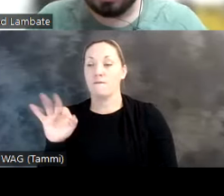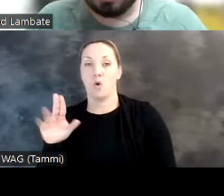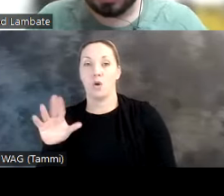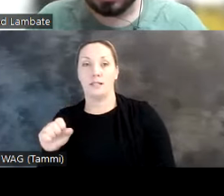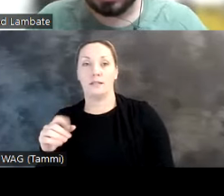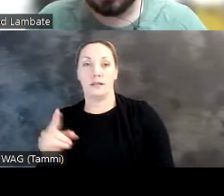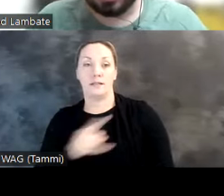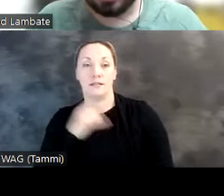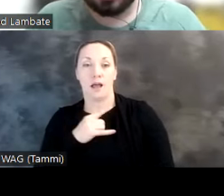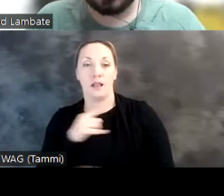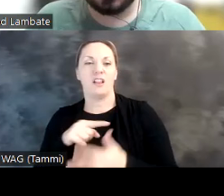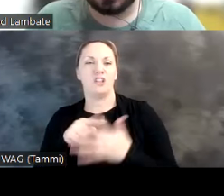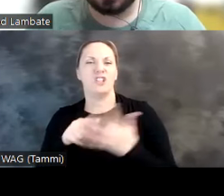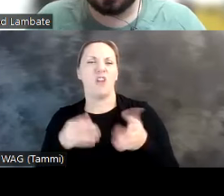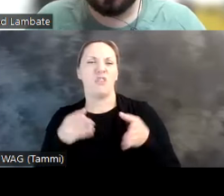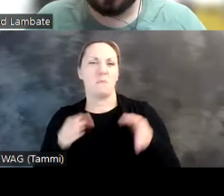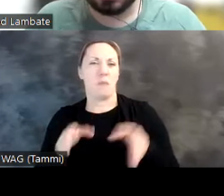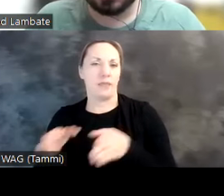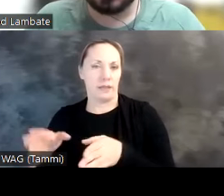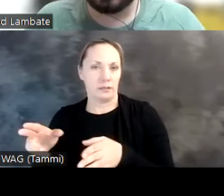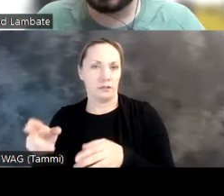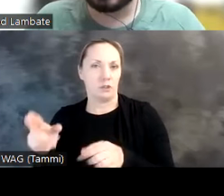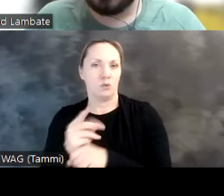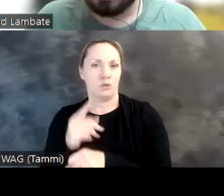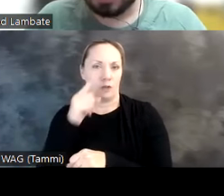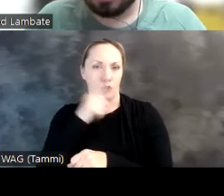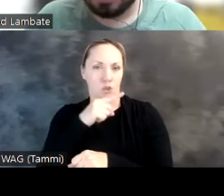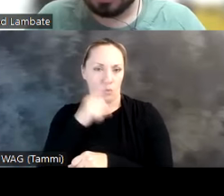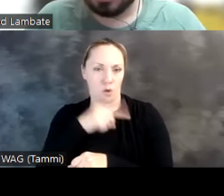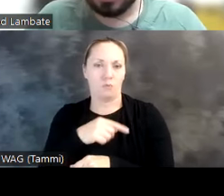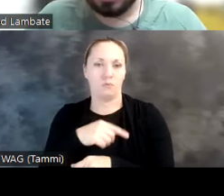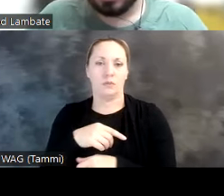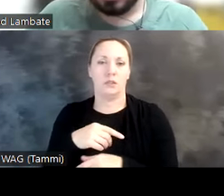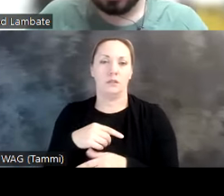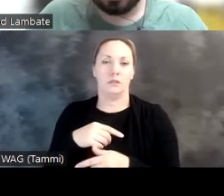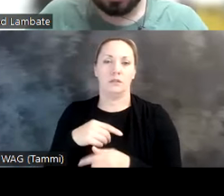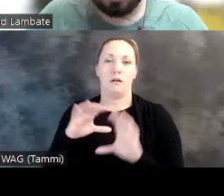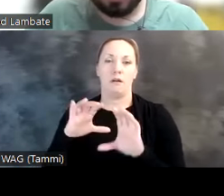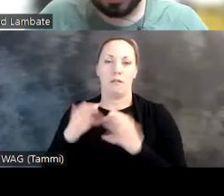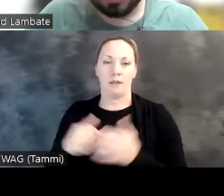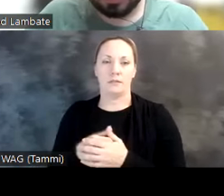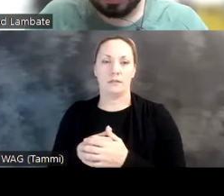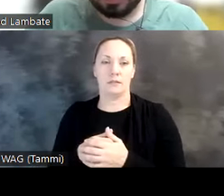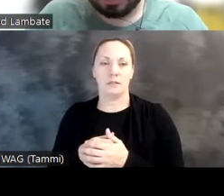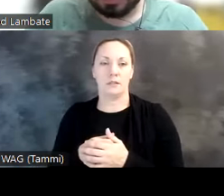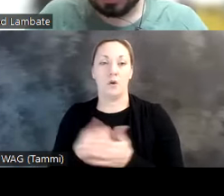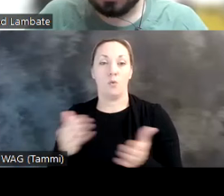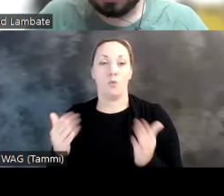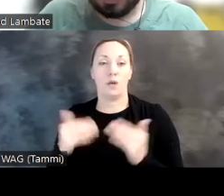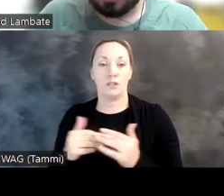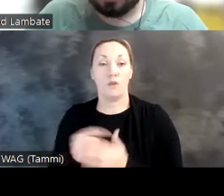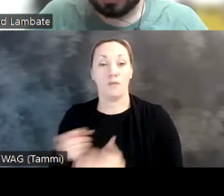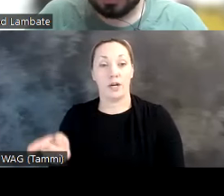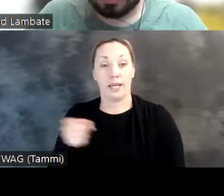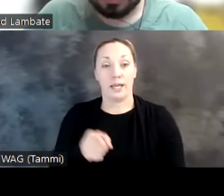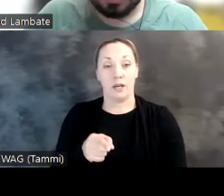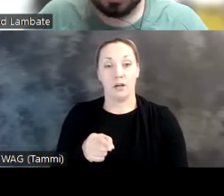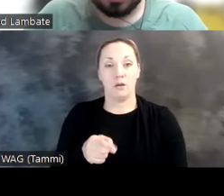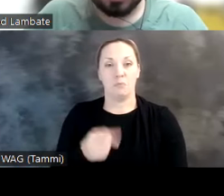other methods as well in pseudo focus class, which is clip path method. So over here, I'll just play it